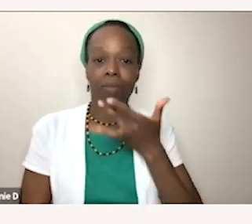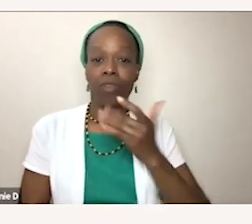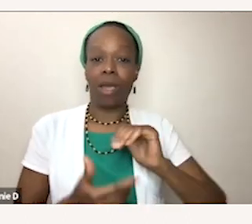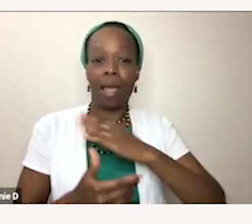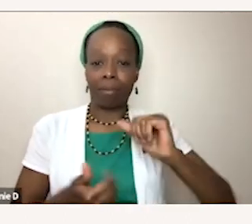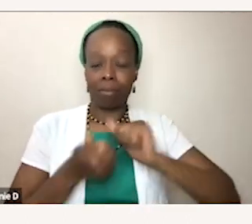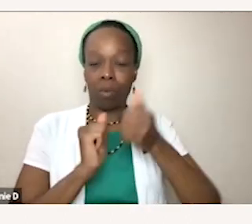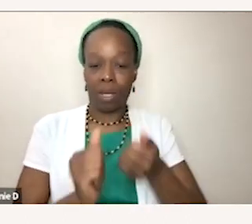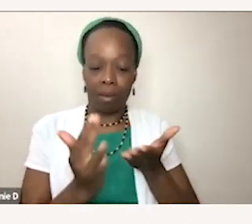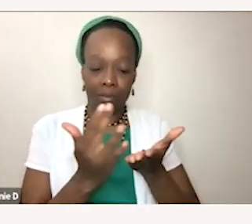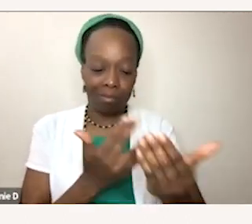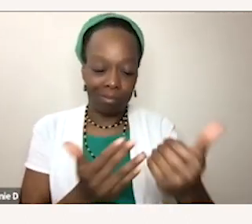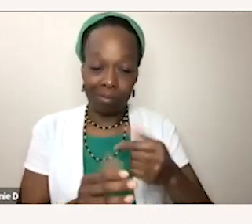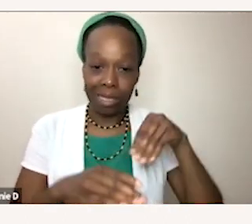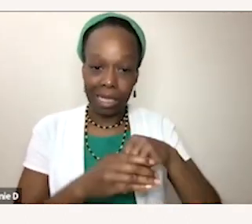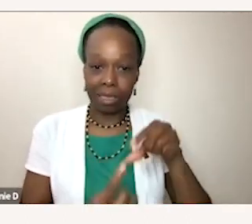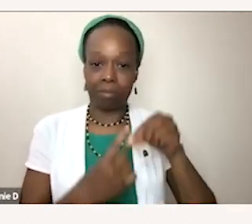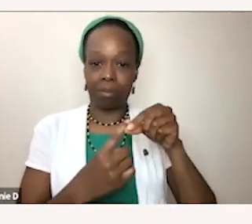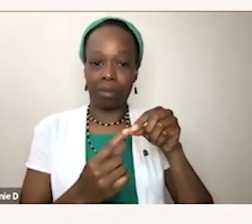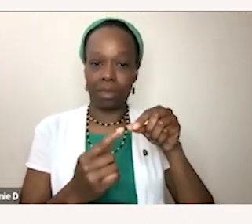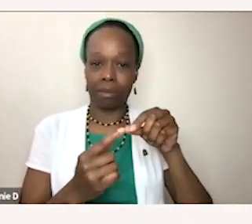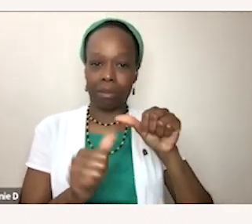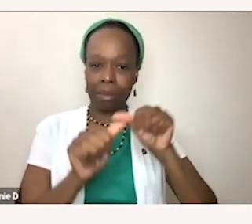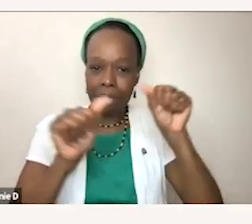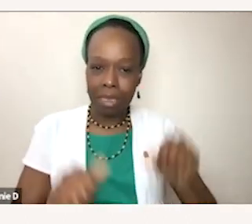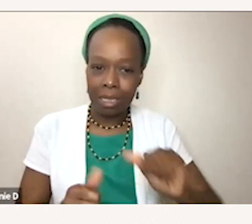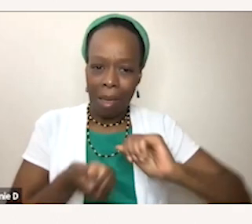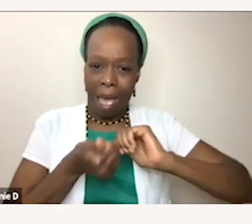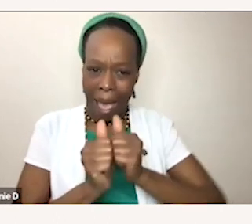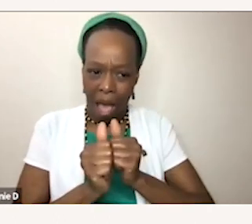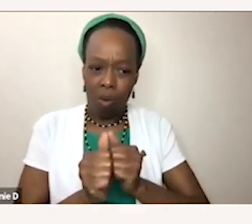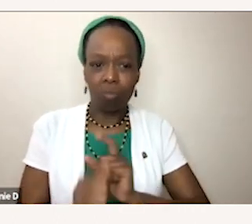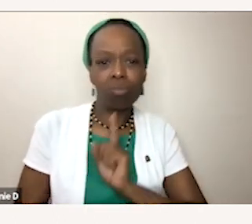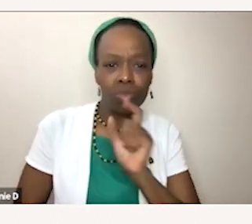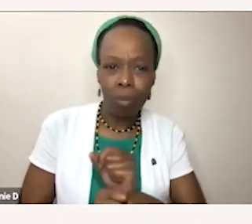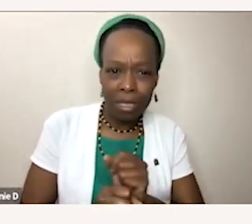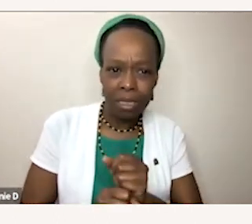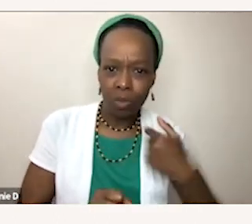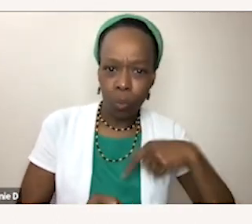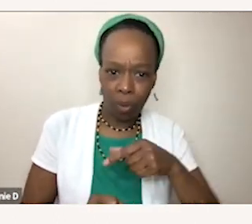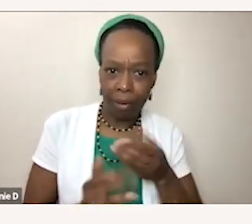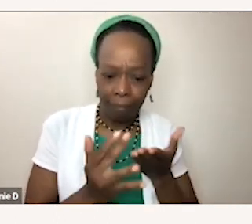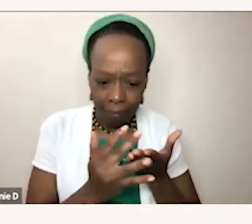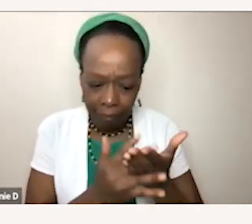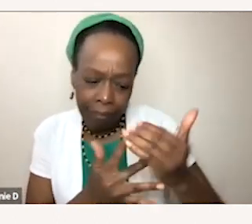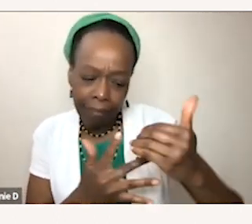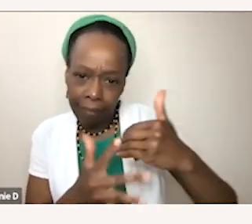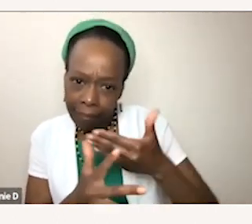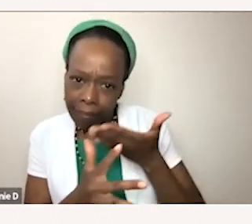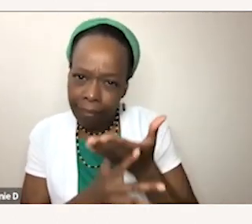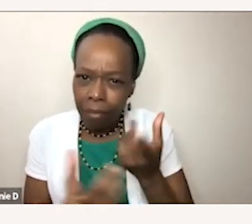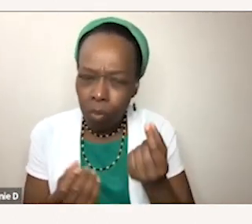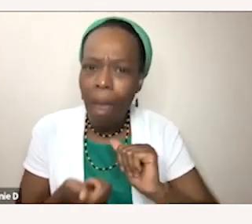existing systems that we have, you know, how do we actually do that navigating? It's kind of an ask, right?